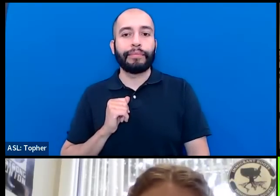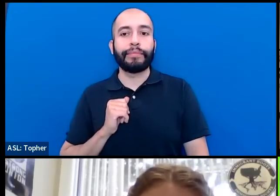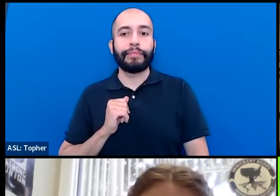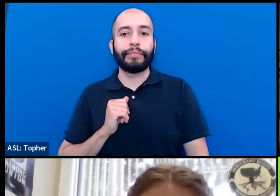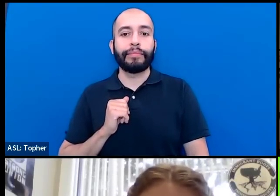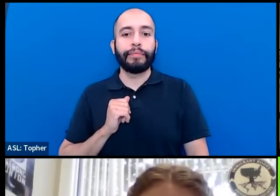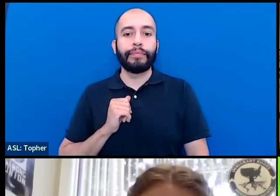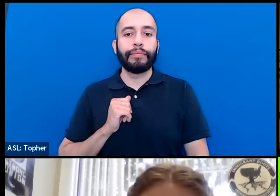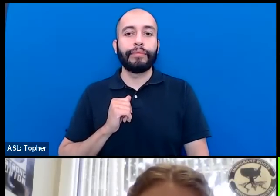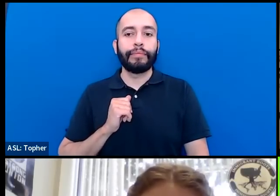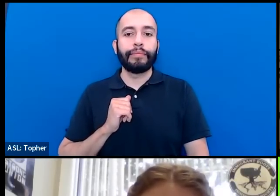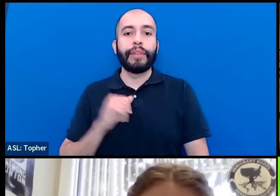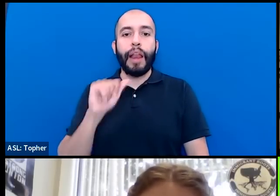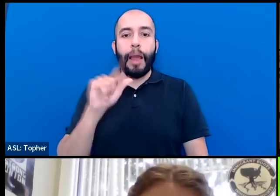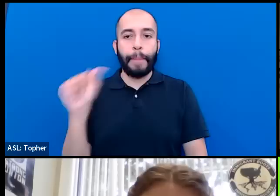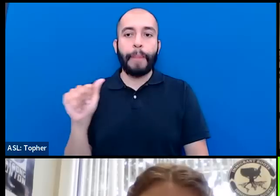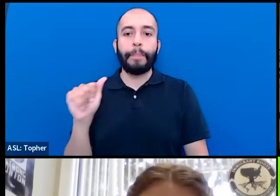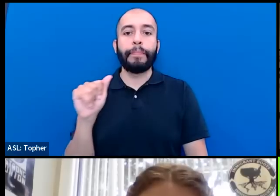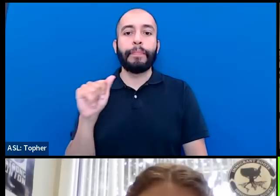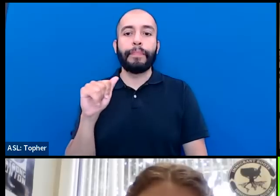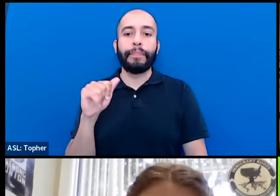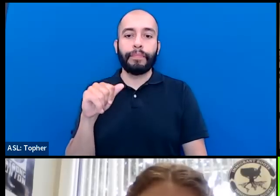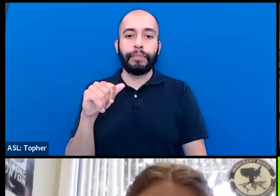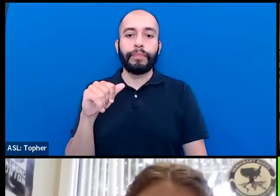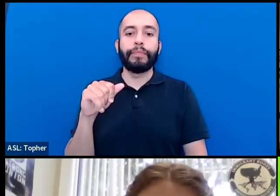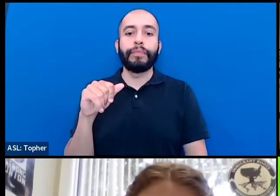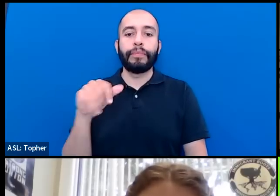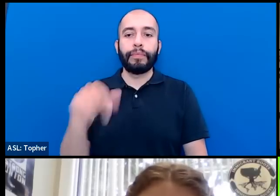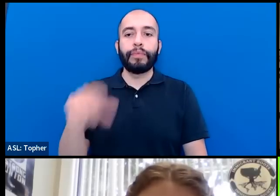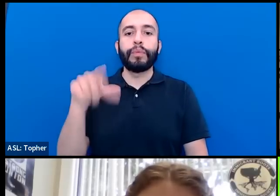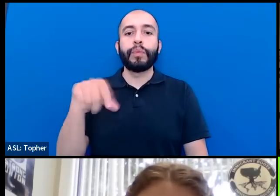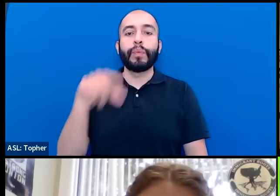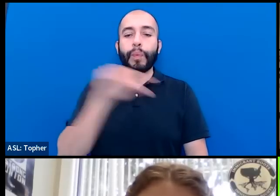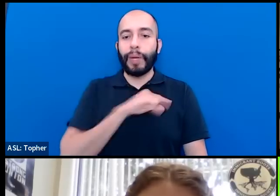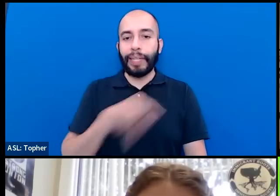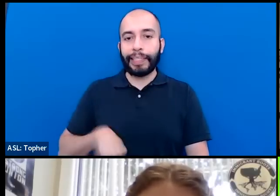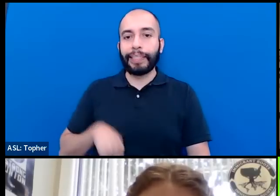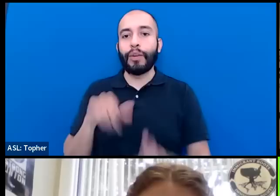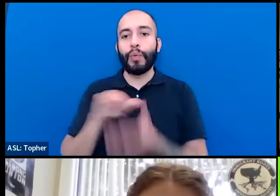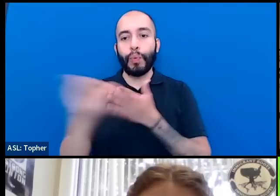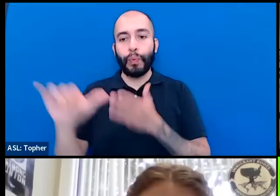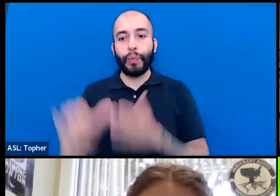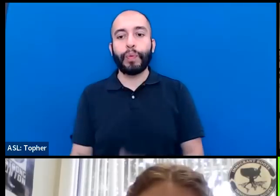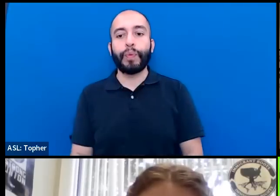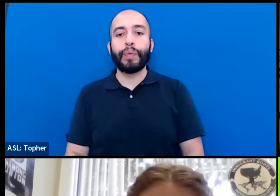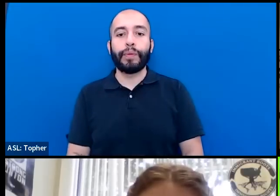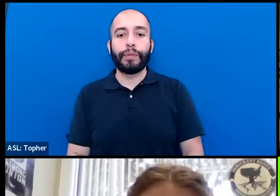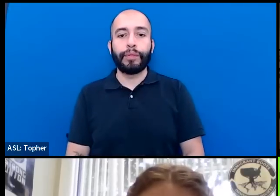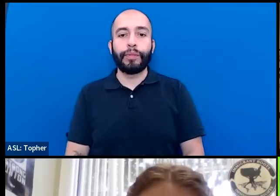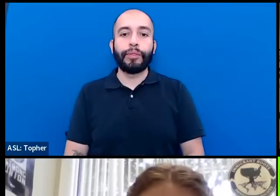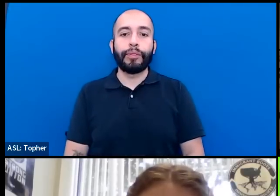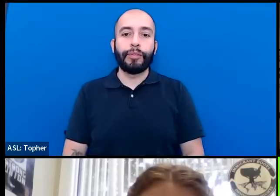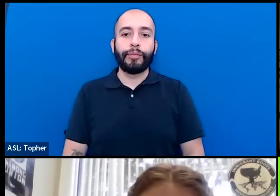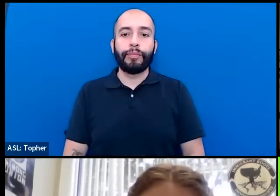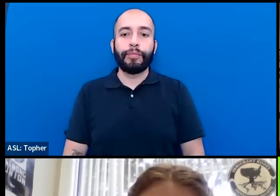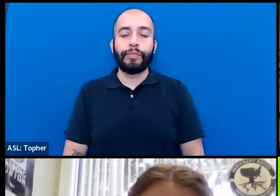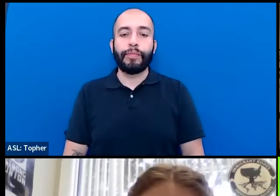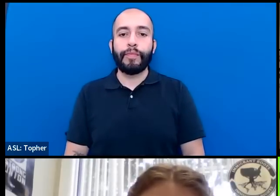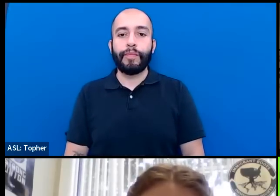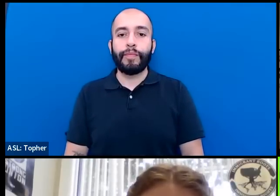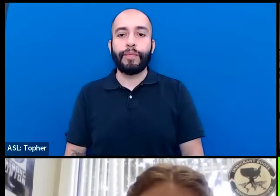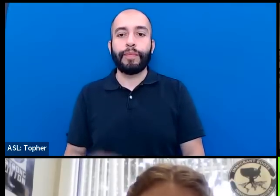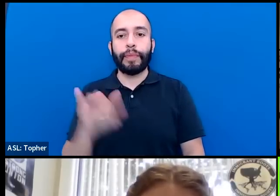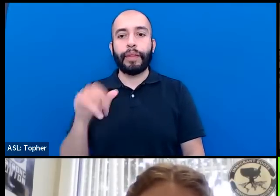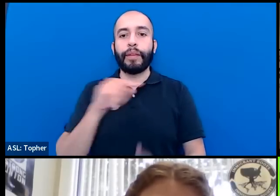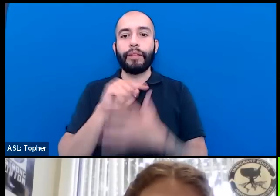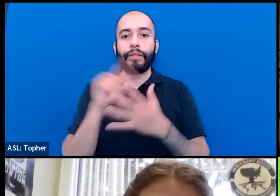out in Minneapolis as well. They've been doing some great actions with the Muslim community there. So these things